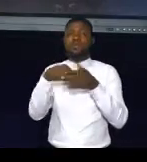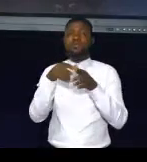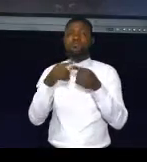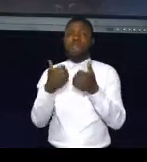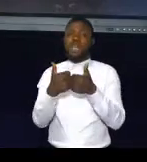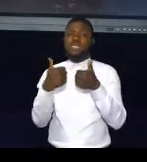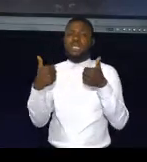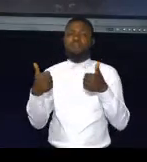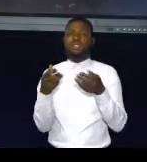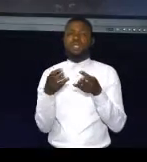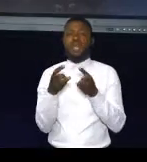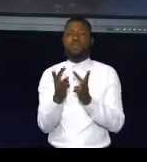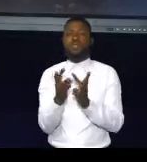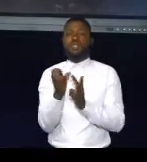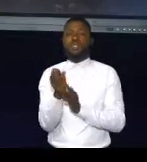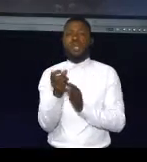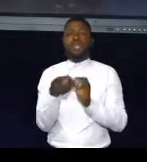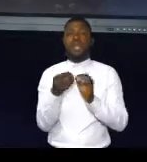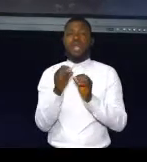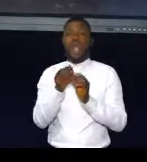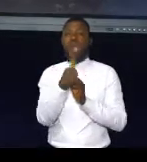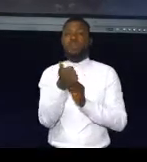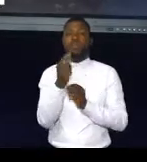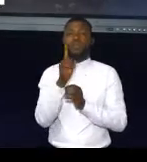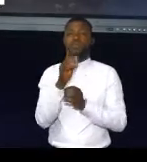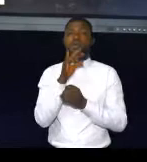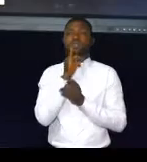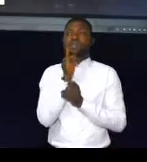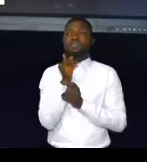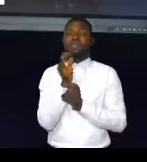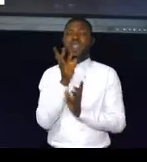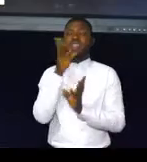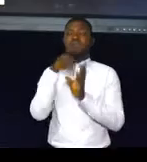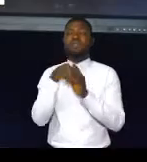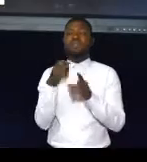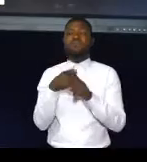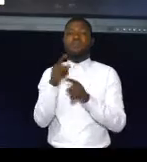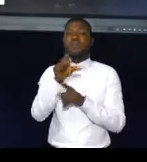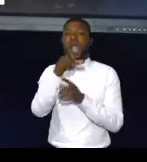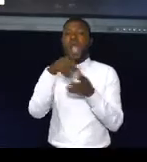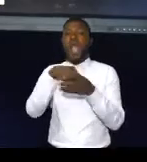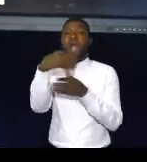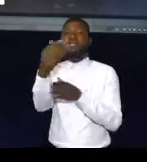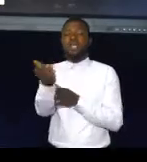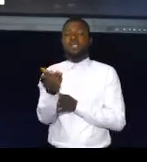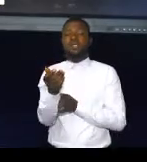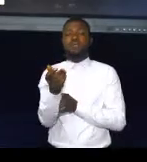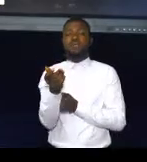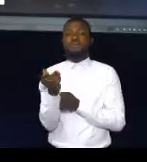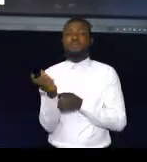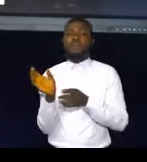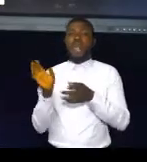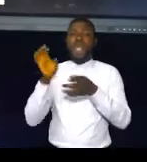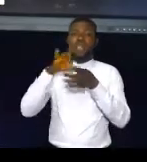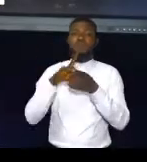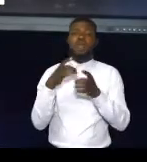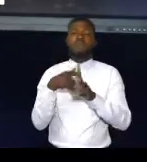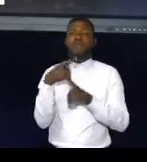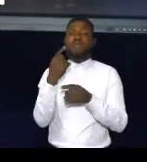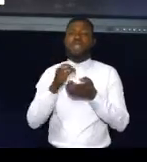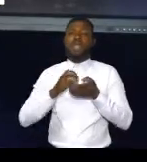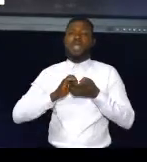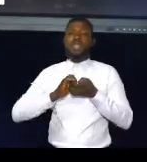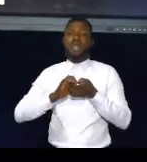go into separate ways. Next one is interference from outsiders.